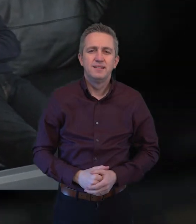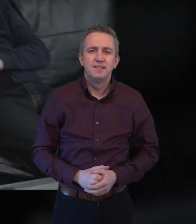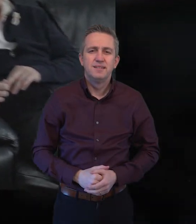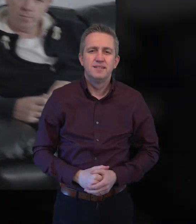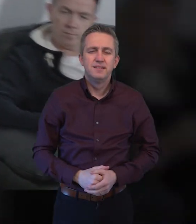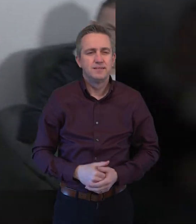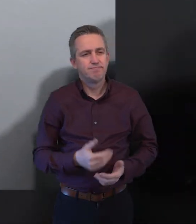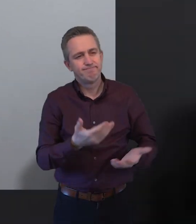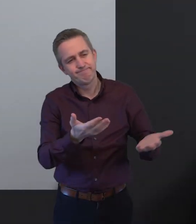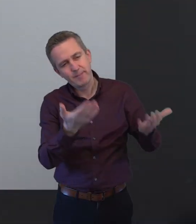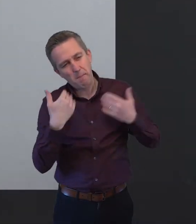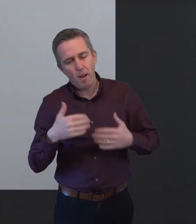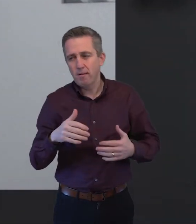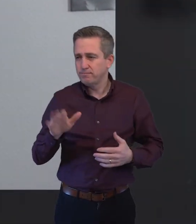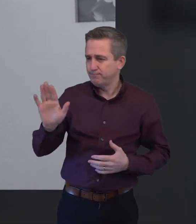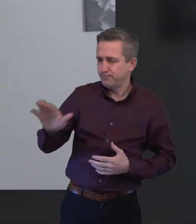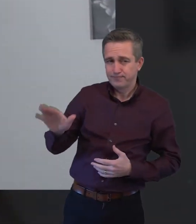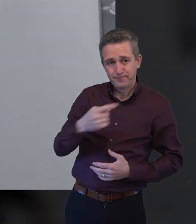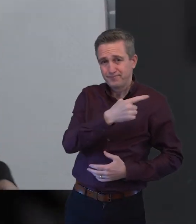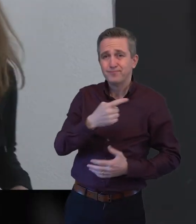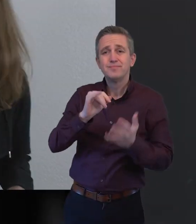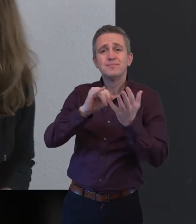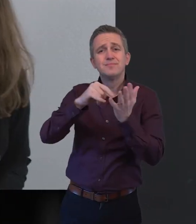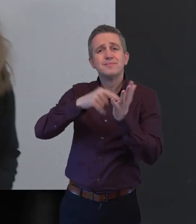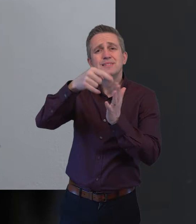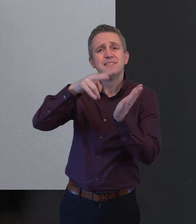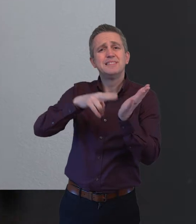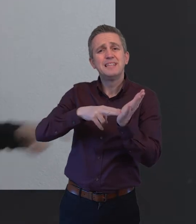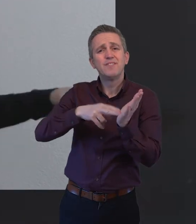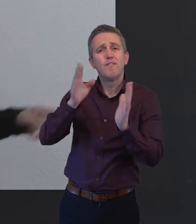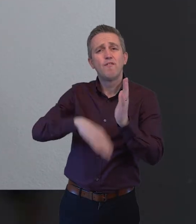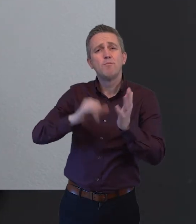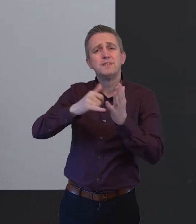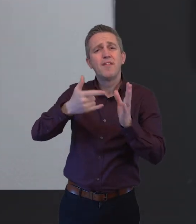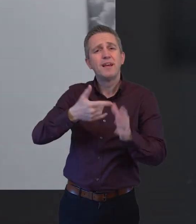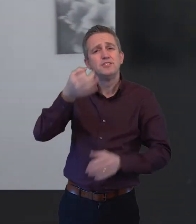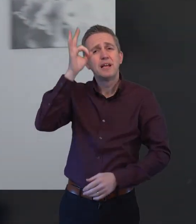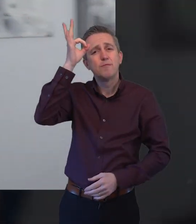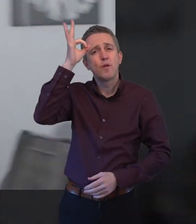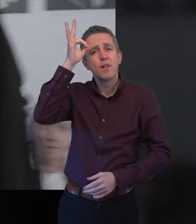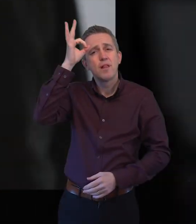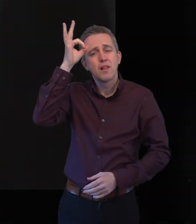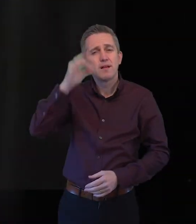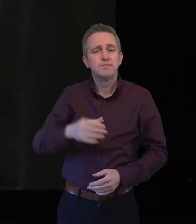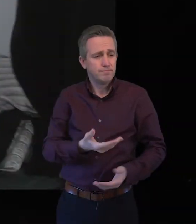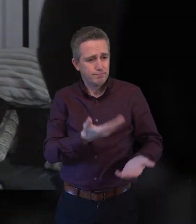Come on through. Colin, this is Stephen. He's from the council. Hi, how are you doing? Just take a wee seat.